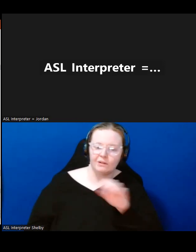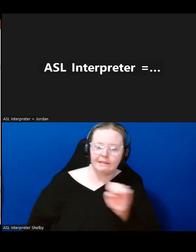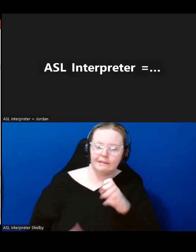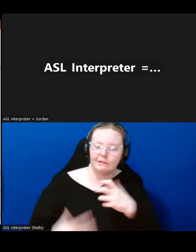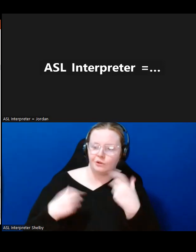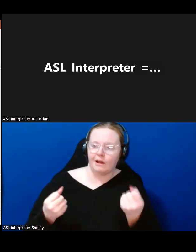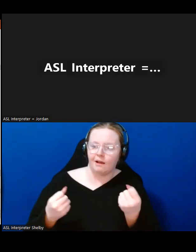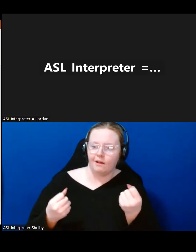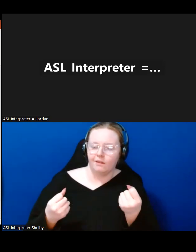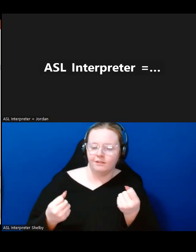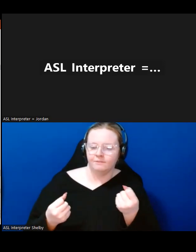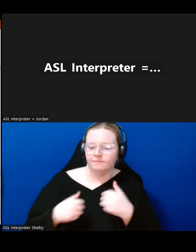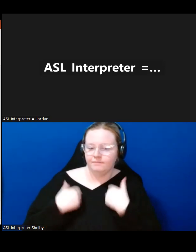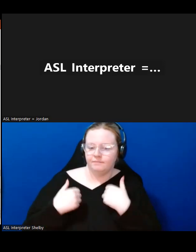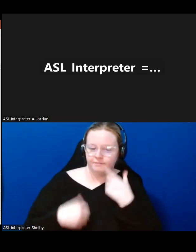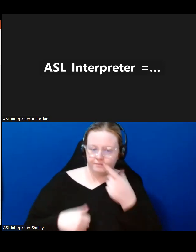it. So it is